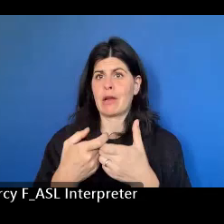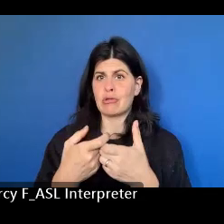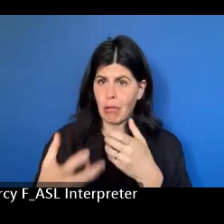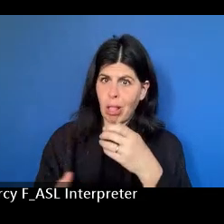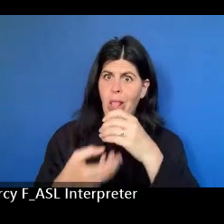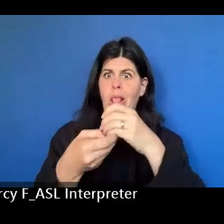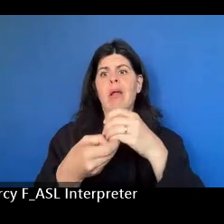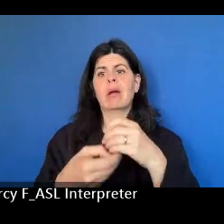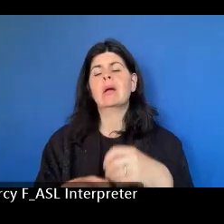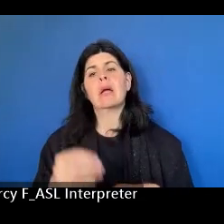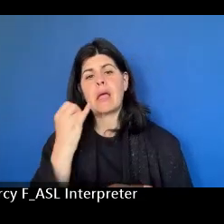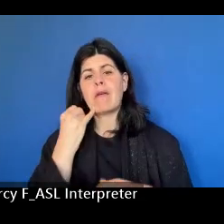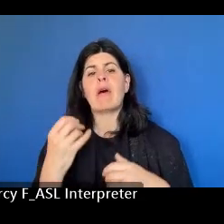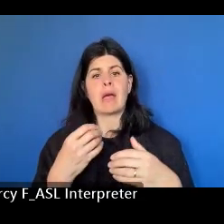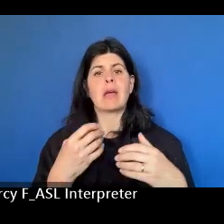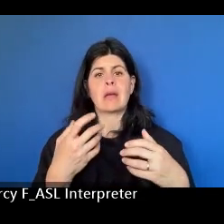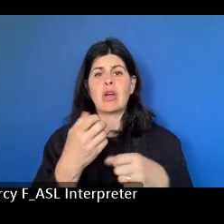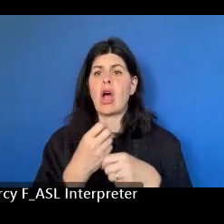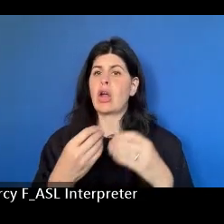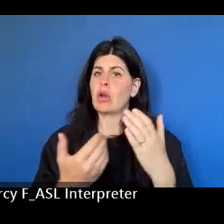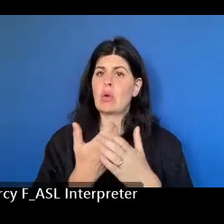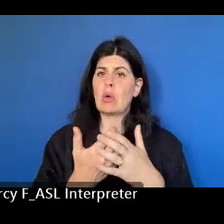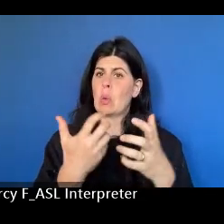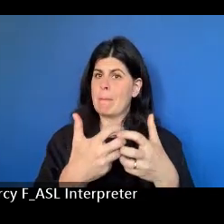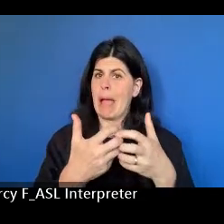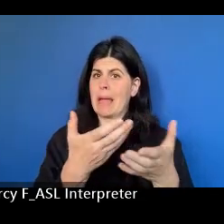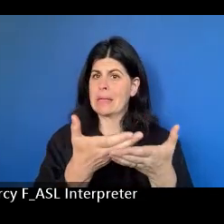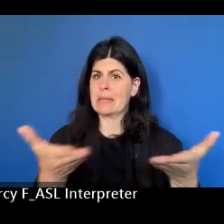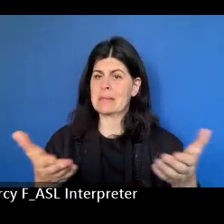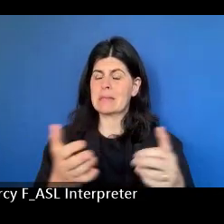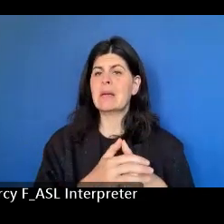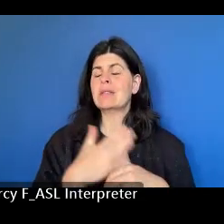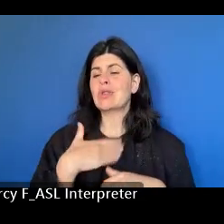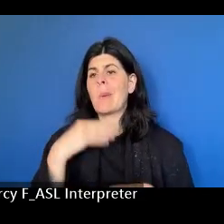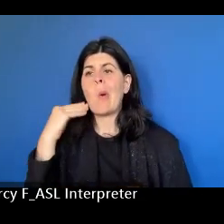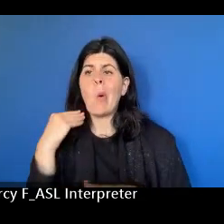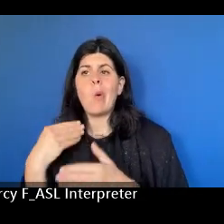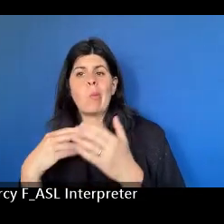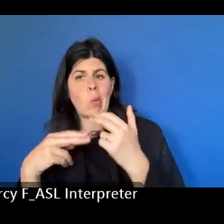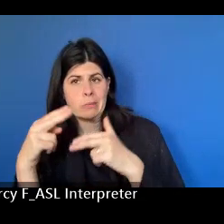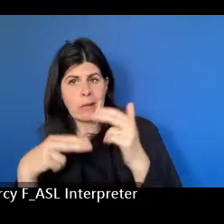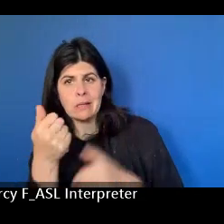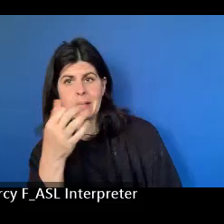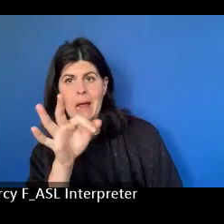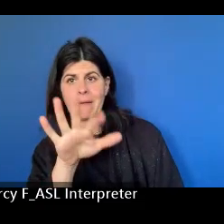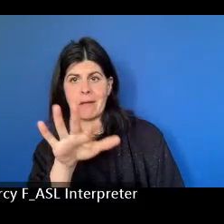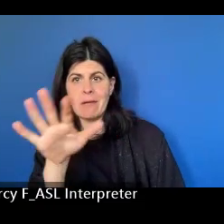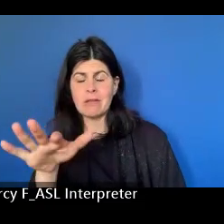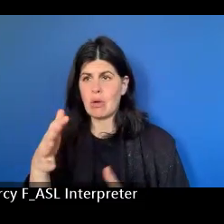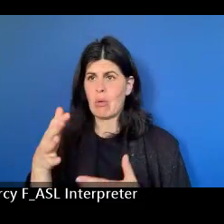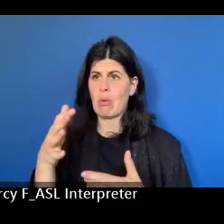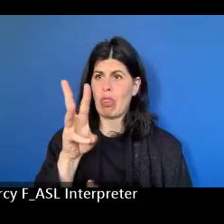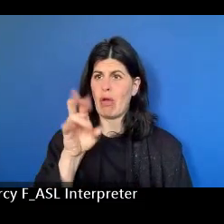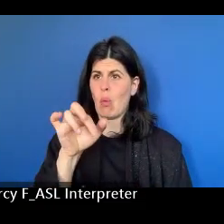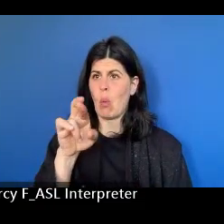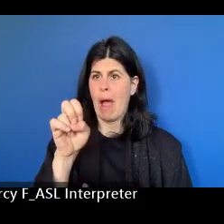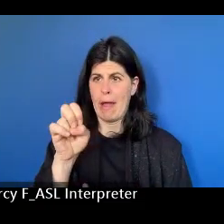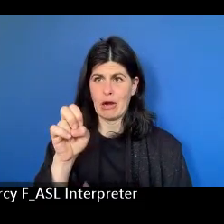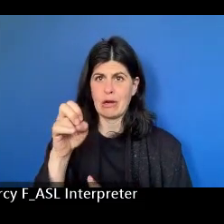new appliances. And my home was built in 1955. So the existing wiring doesn't meet